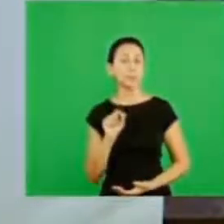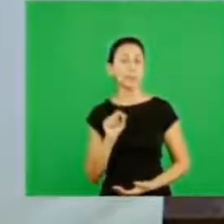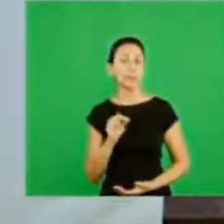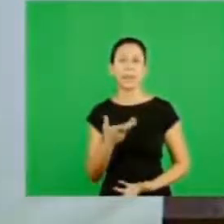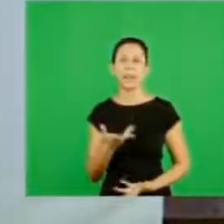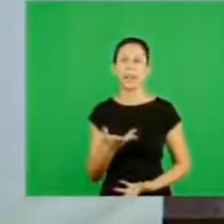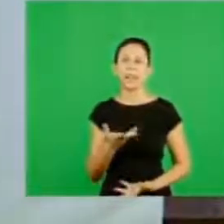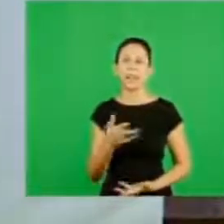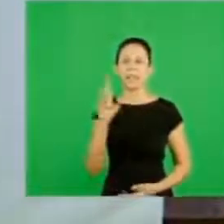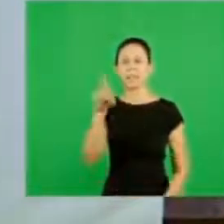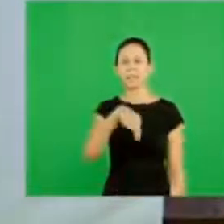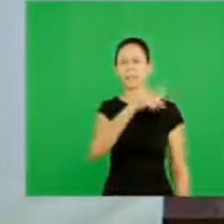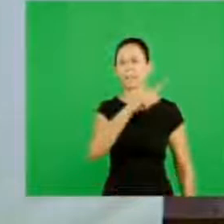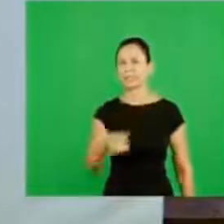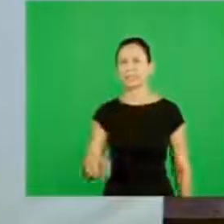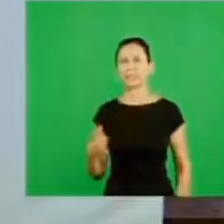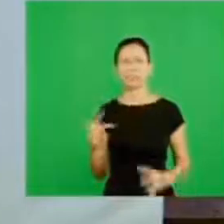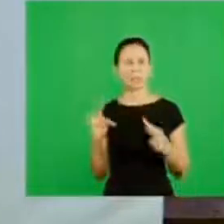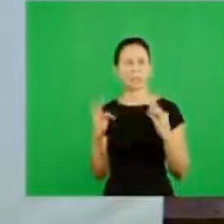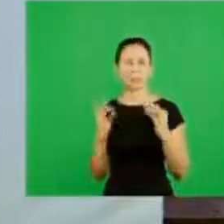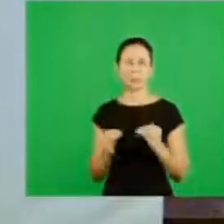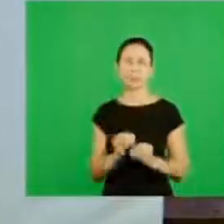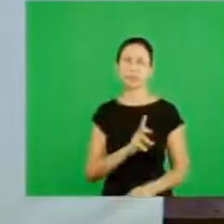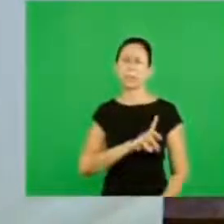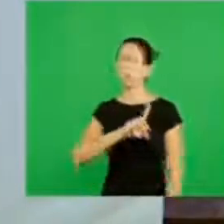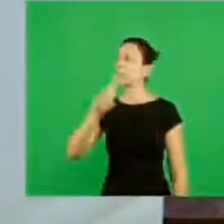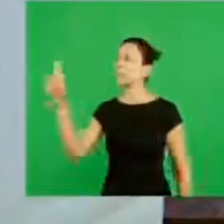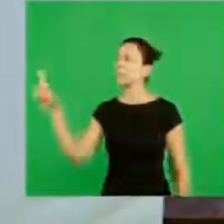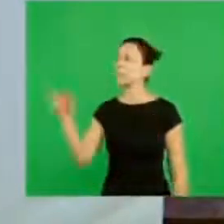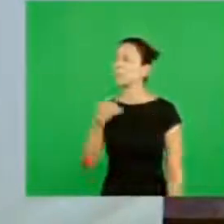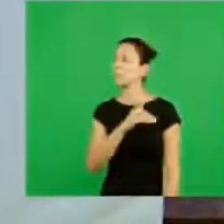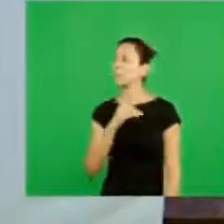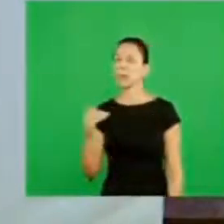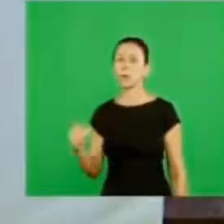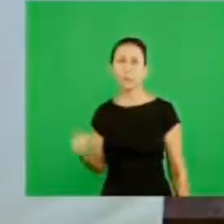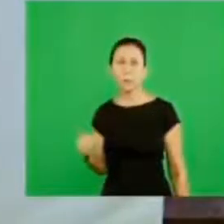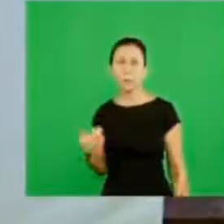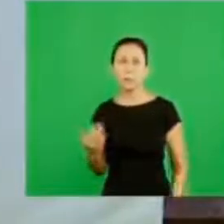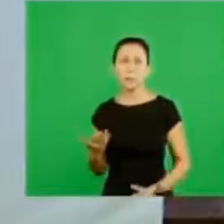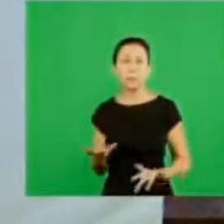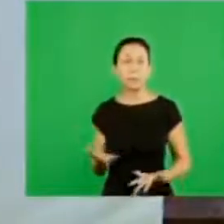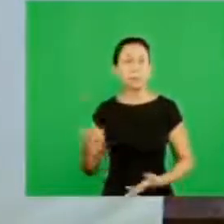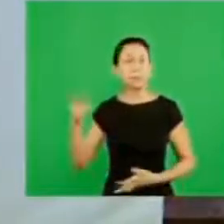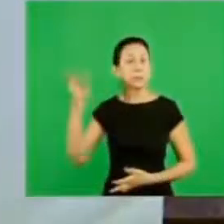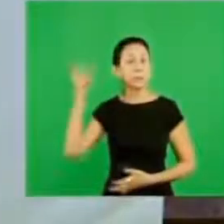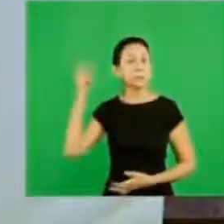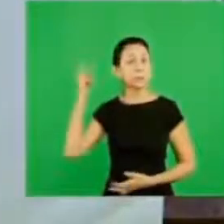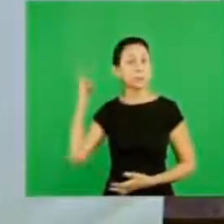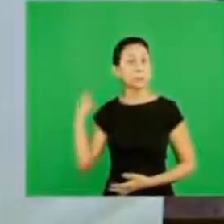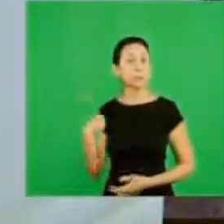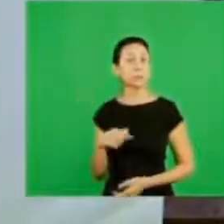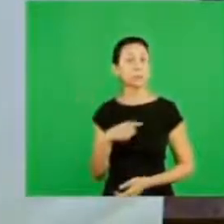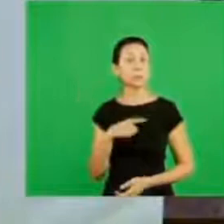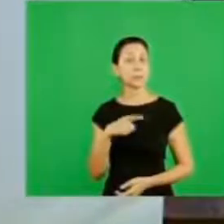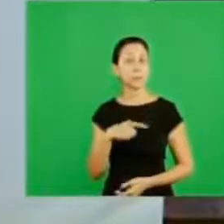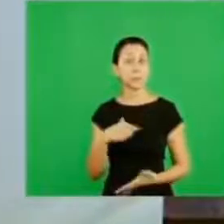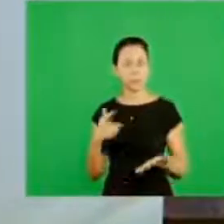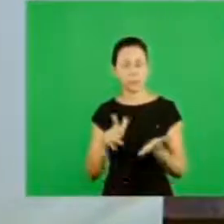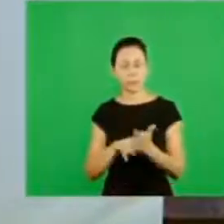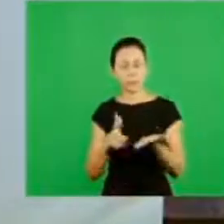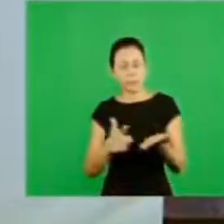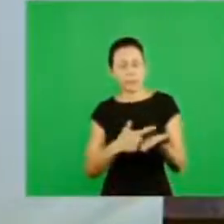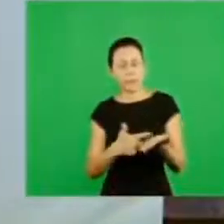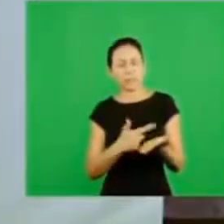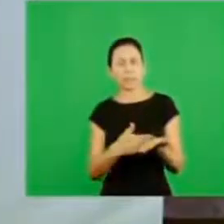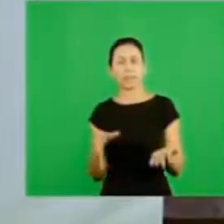The thought of man, she what did she do? She denied everything and said, God is dead at the time. That's what they